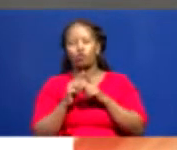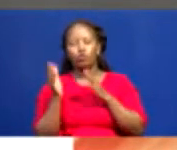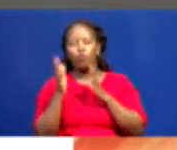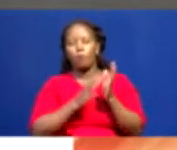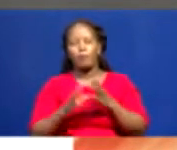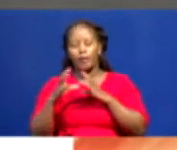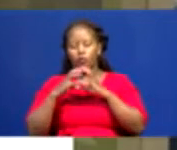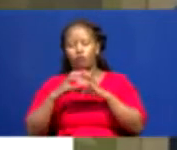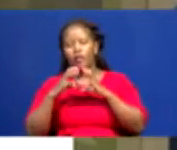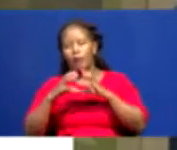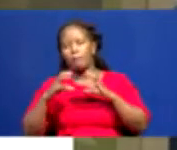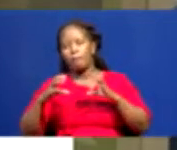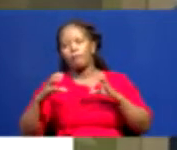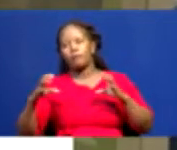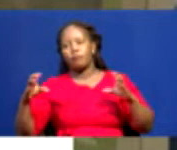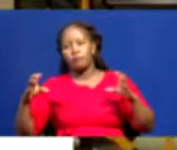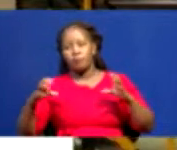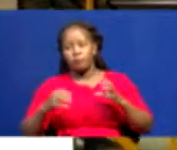plan.